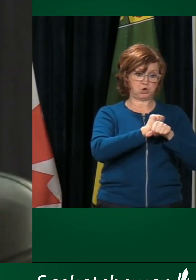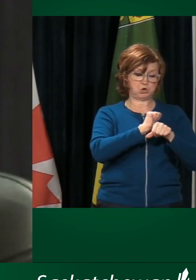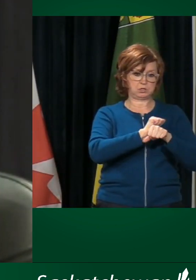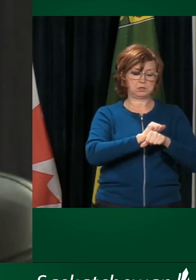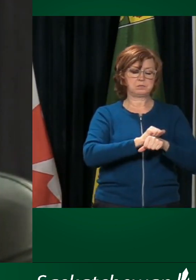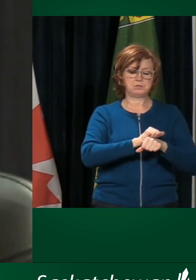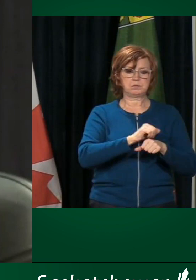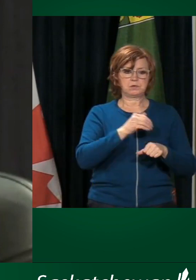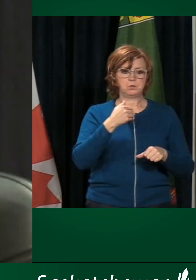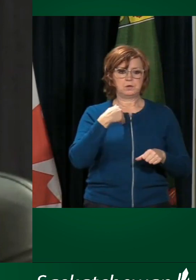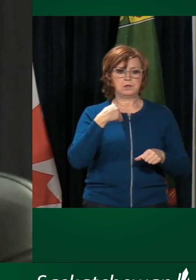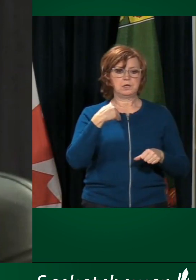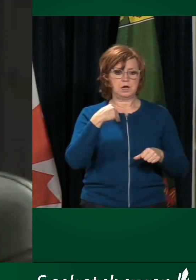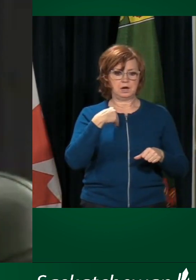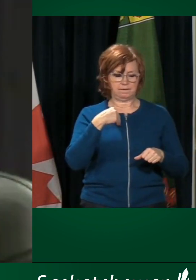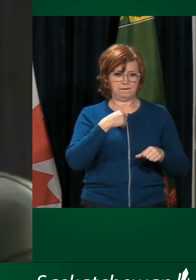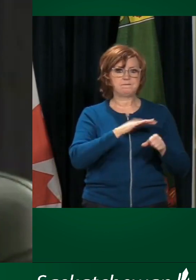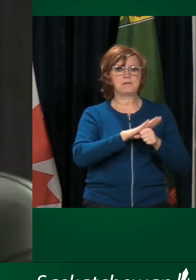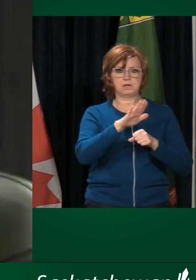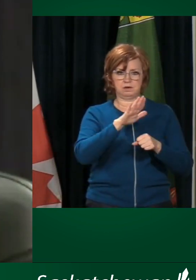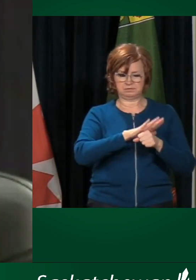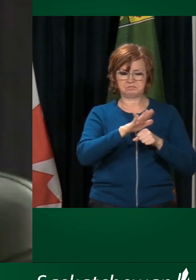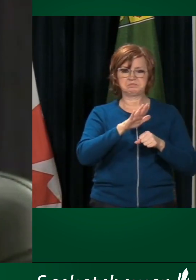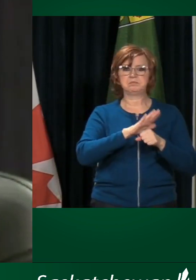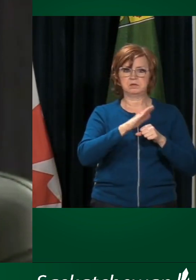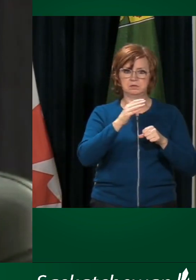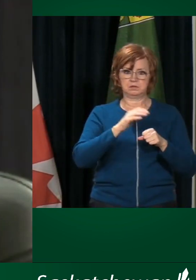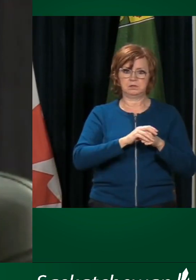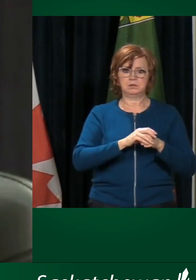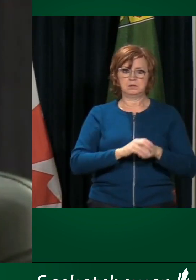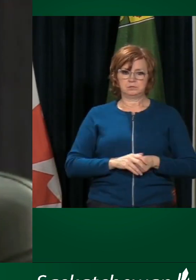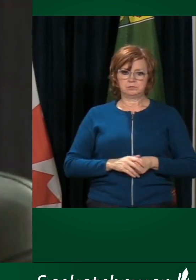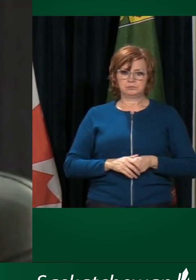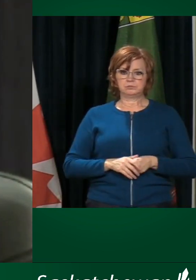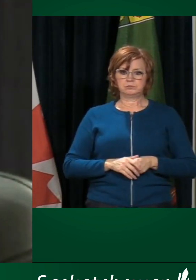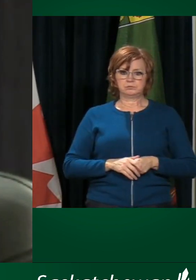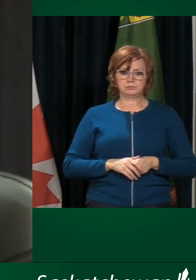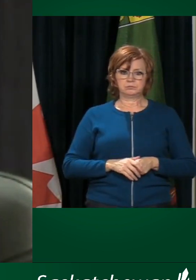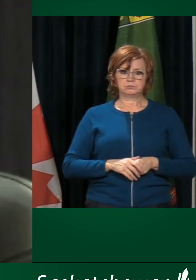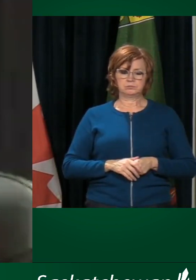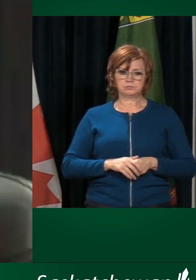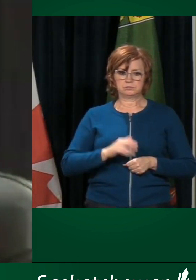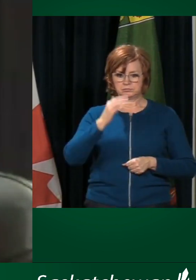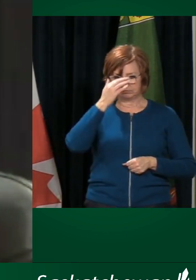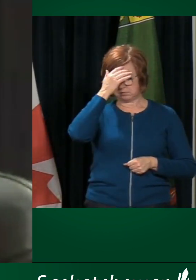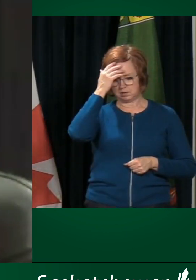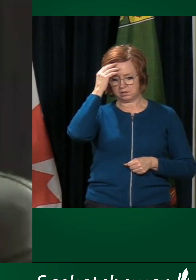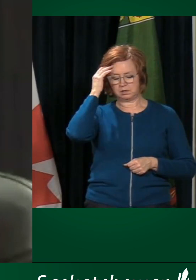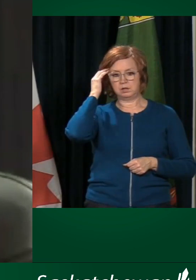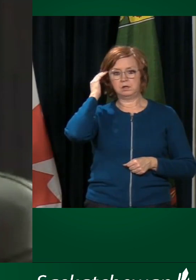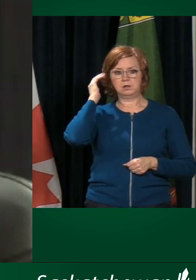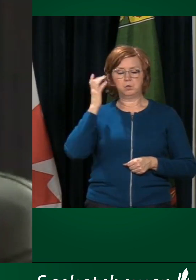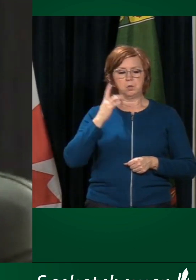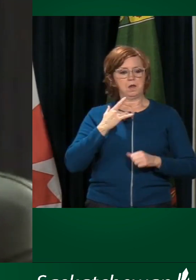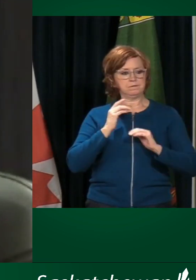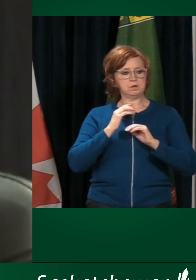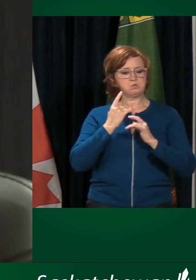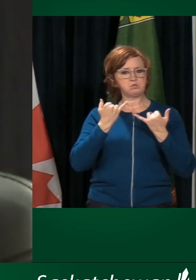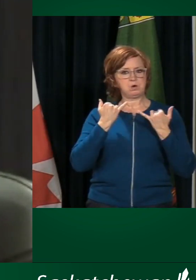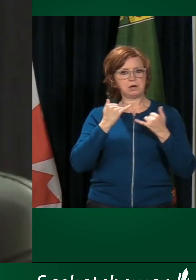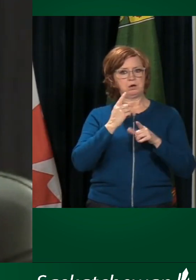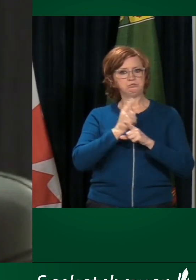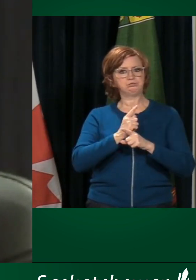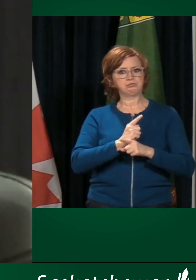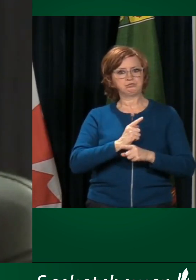able to secure those types of pieces of equipment to support a substantial increase in PPE across the province. We're